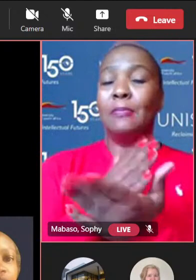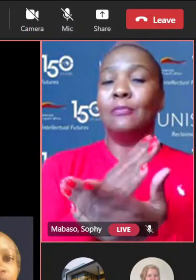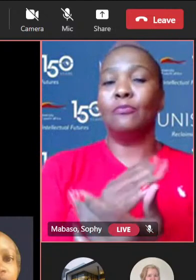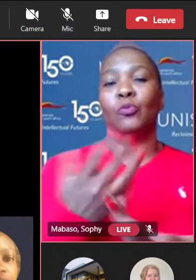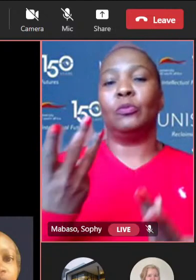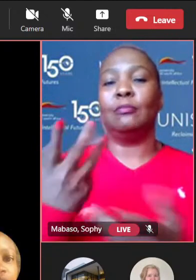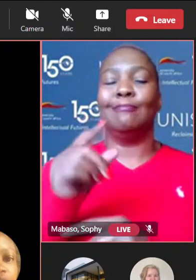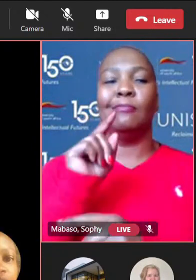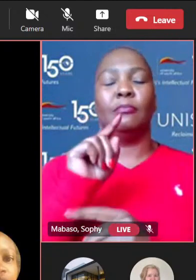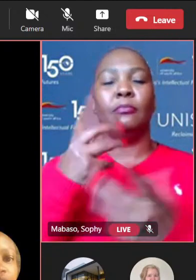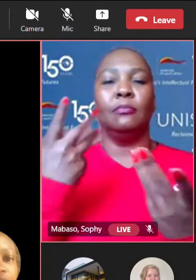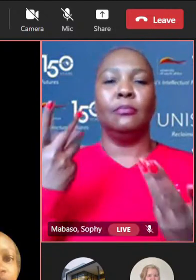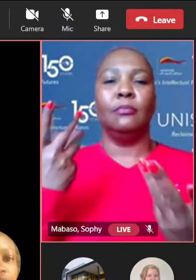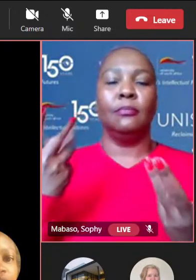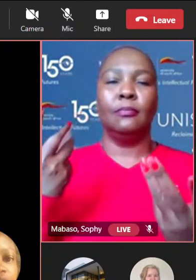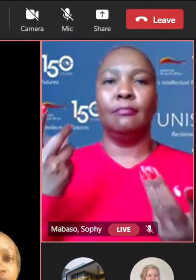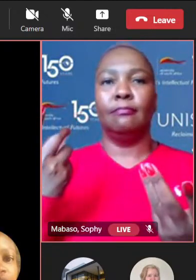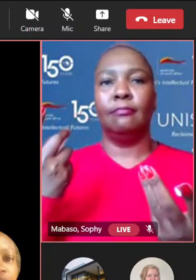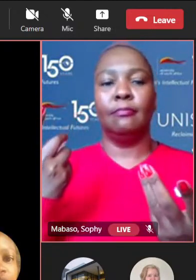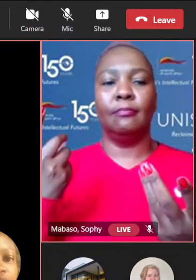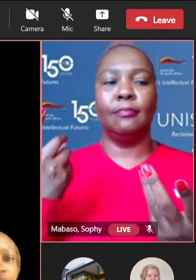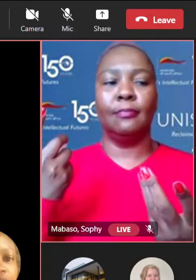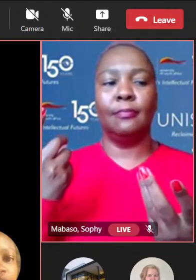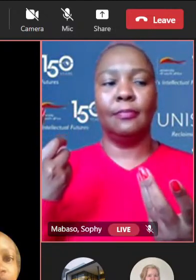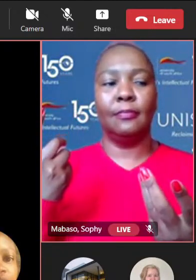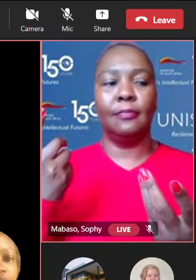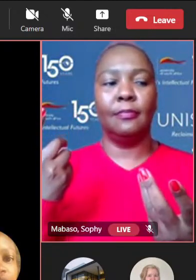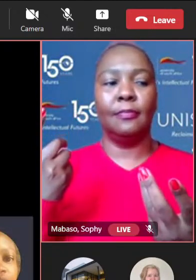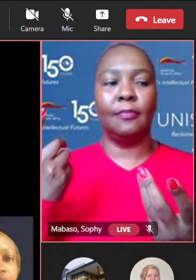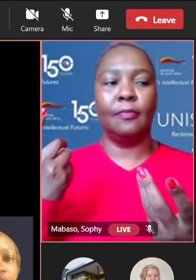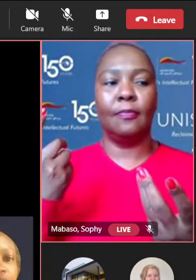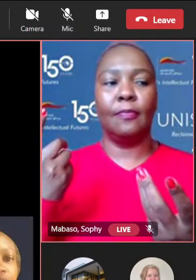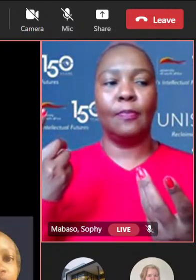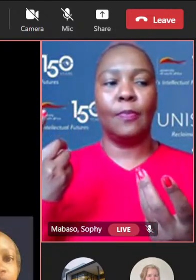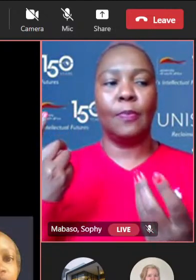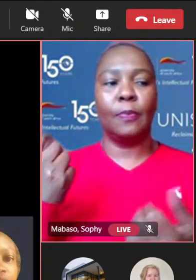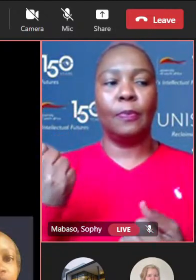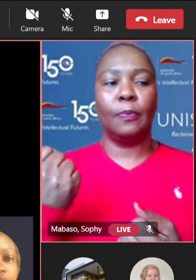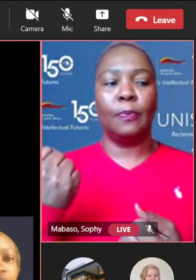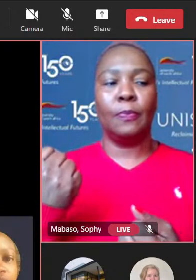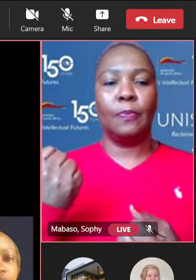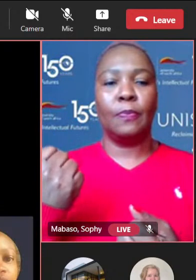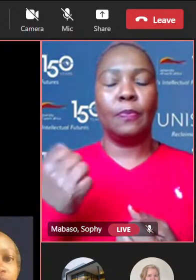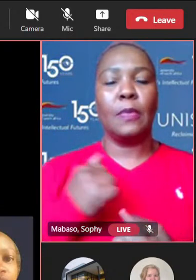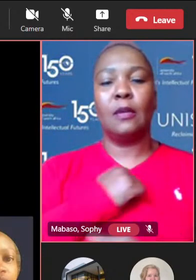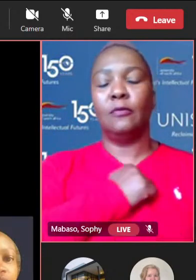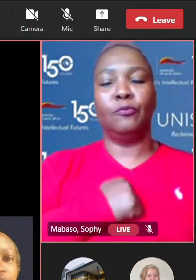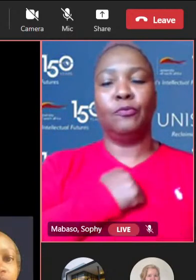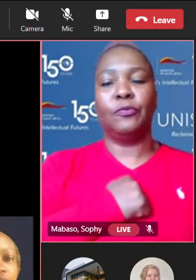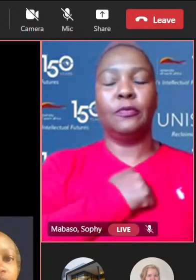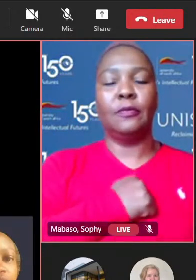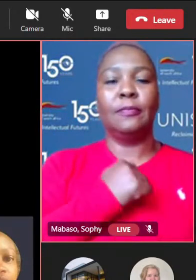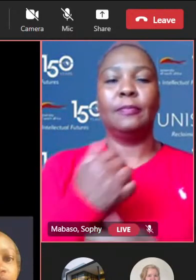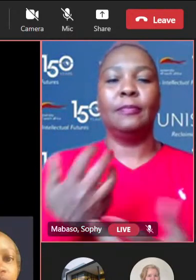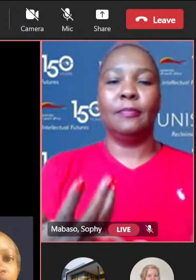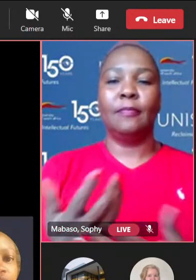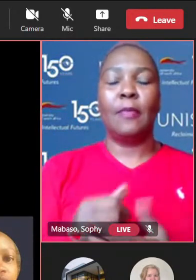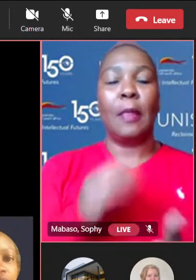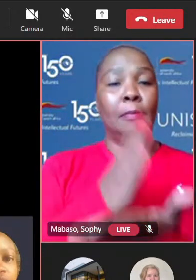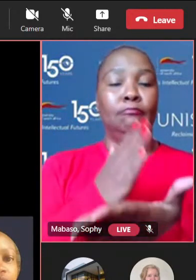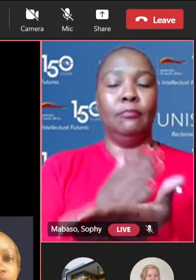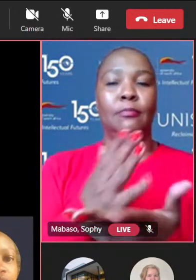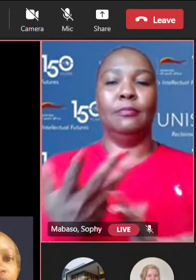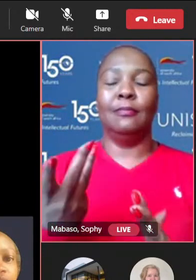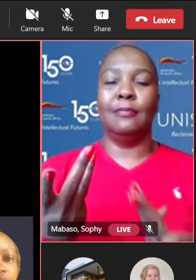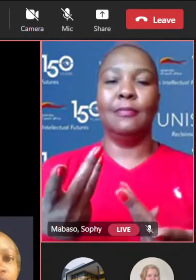that sorry for that, and making sure that